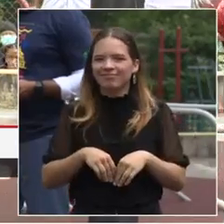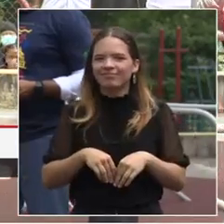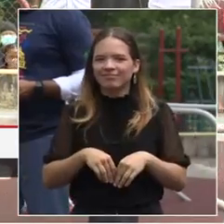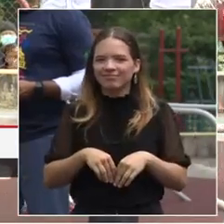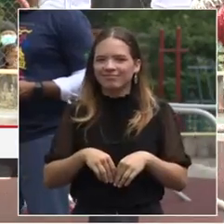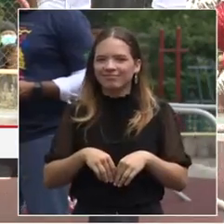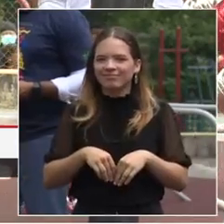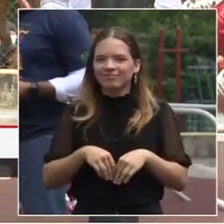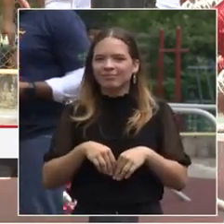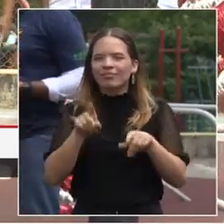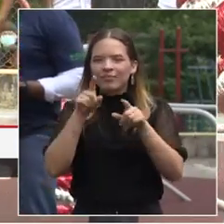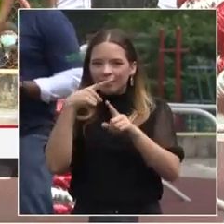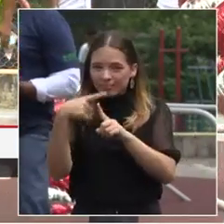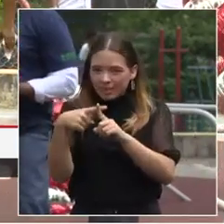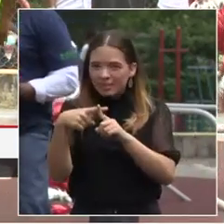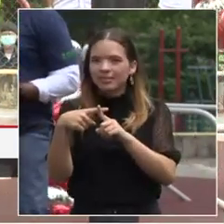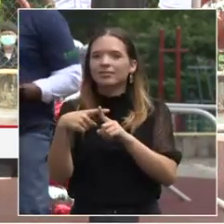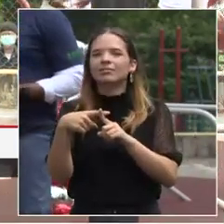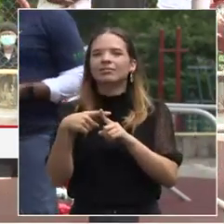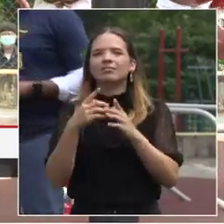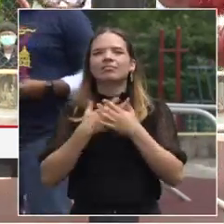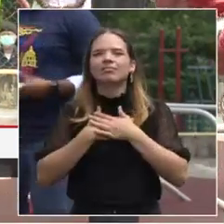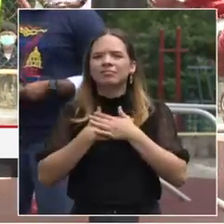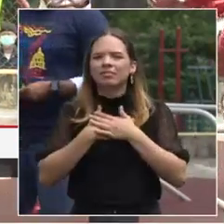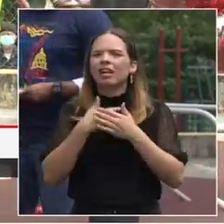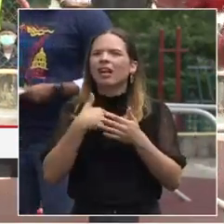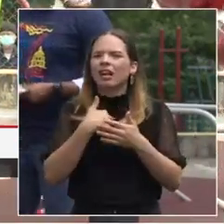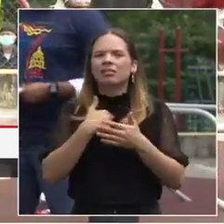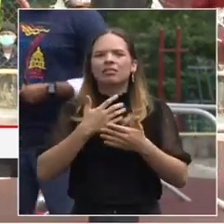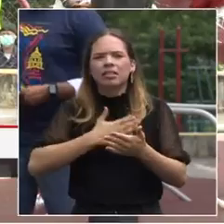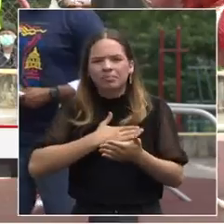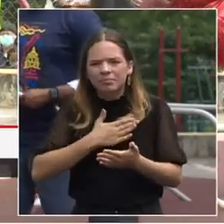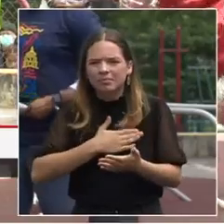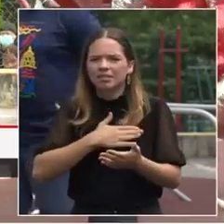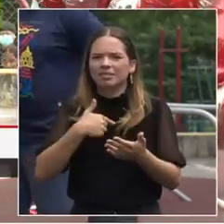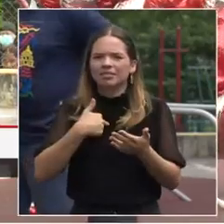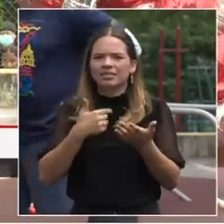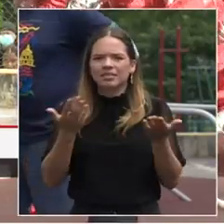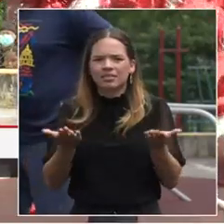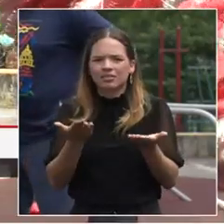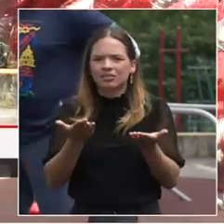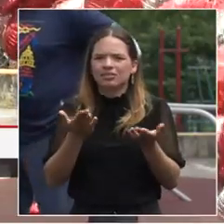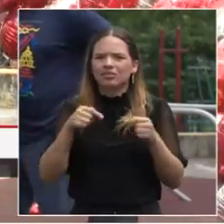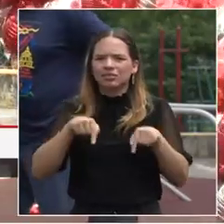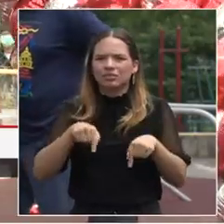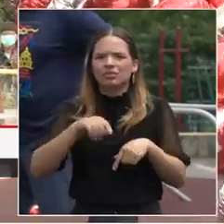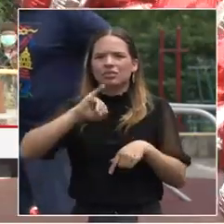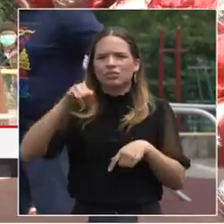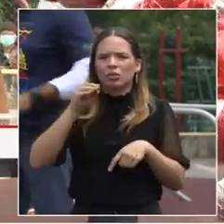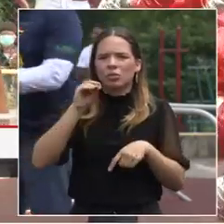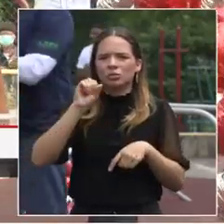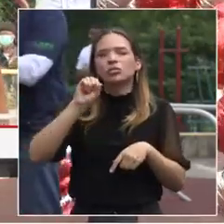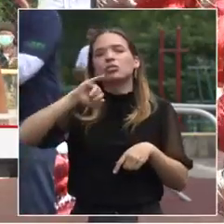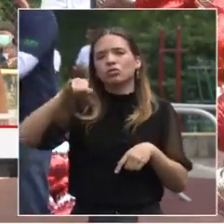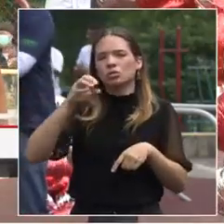I'm also so pleased to meet and welcome Joanne Jenkins from AARP.